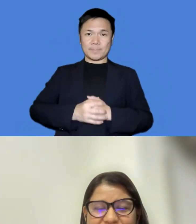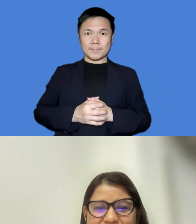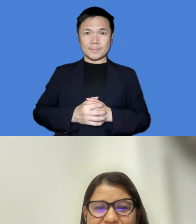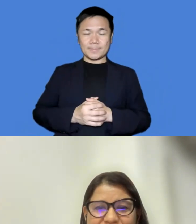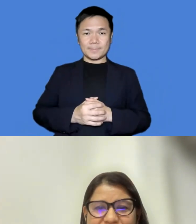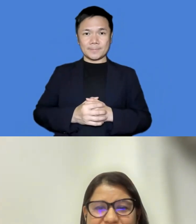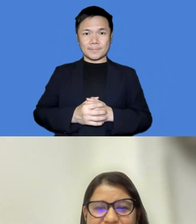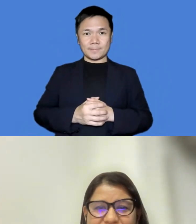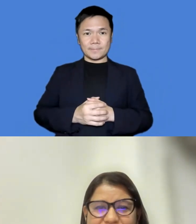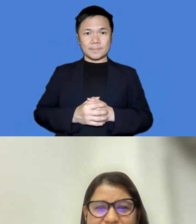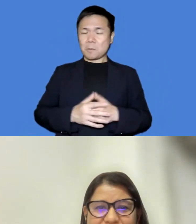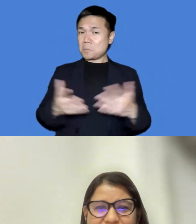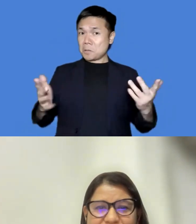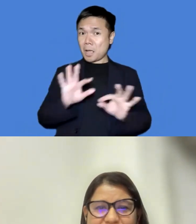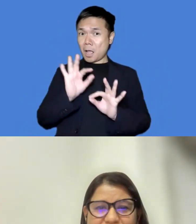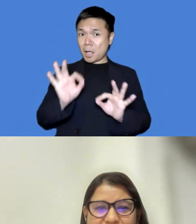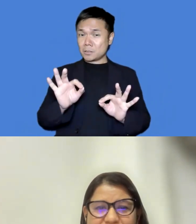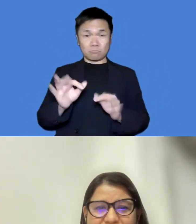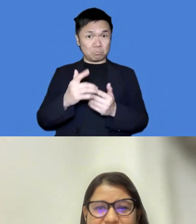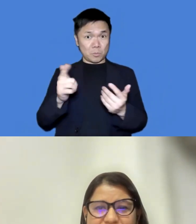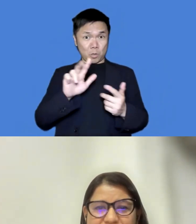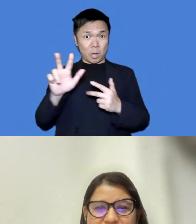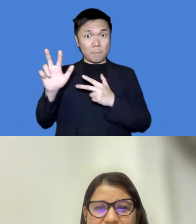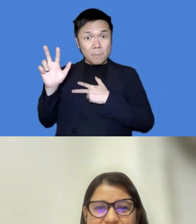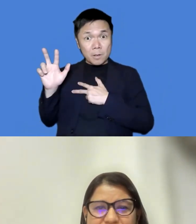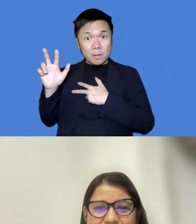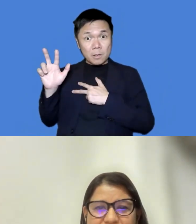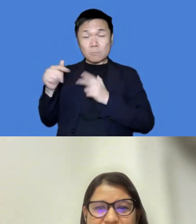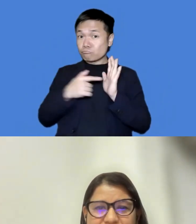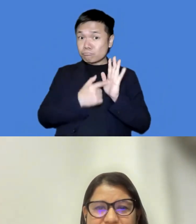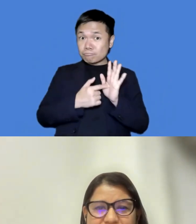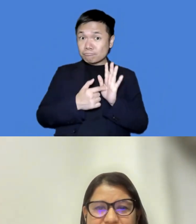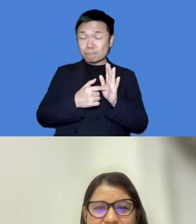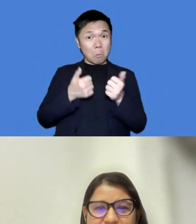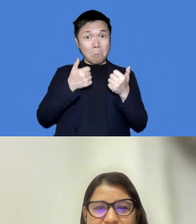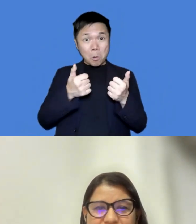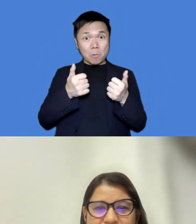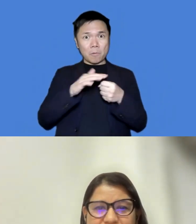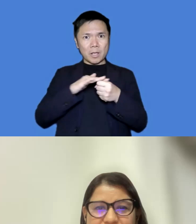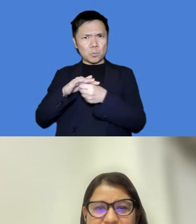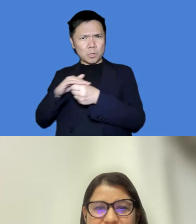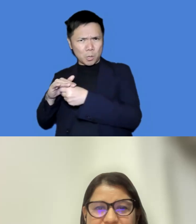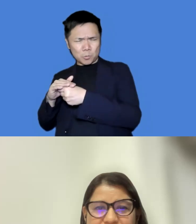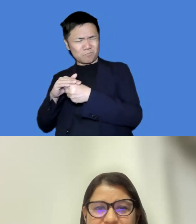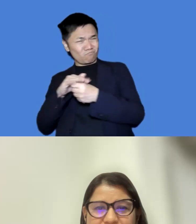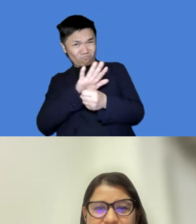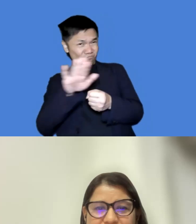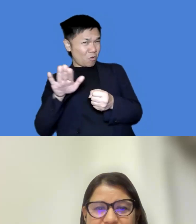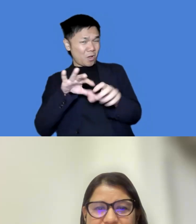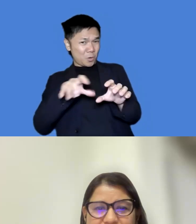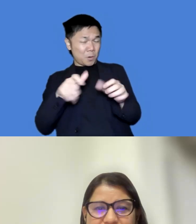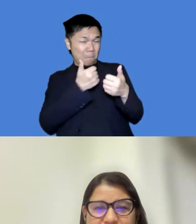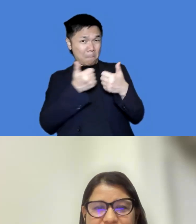We asked, to what extent do the commitments reflect regional priorities? And